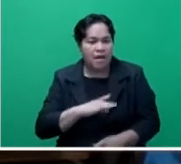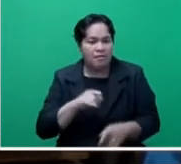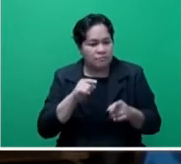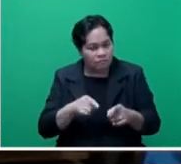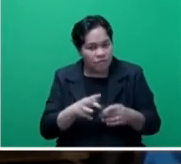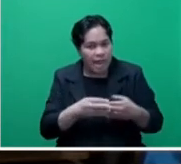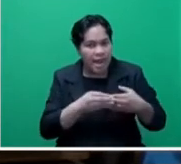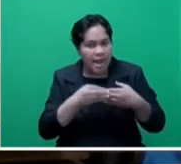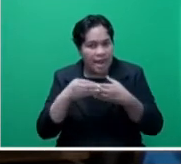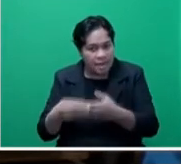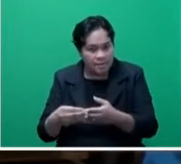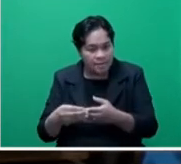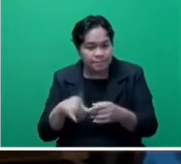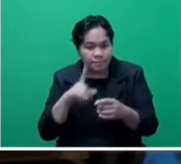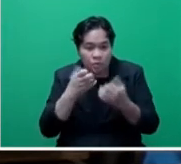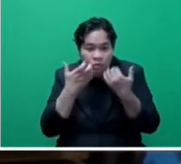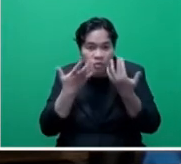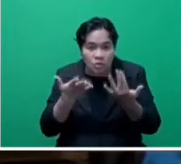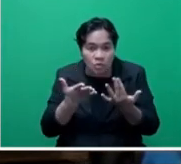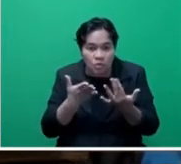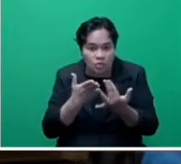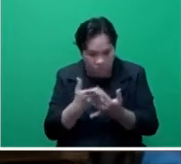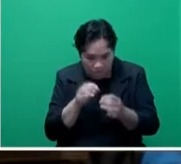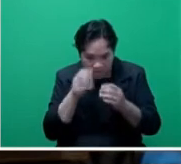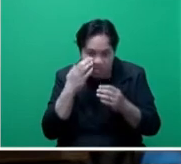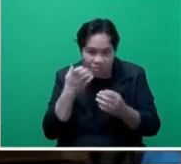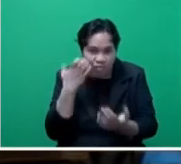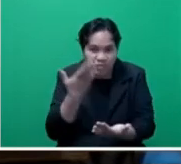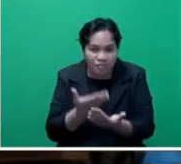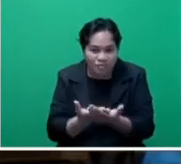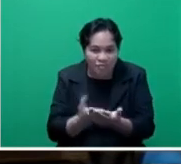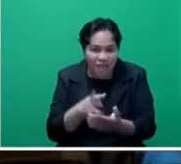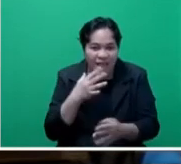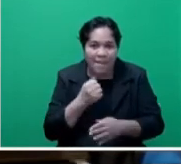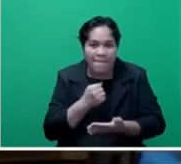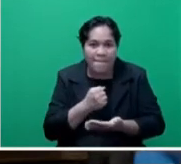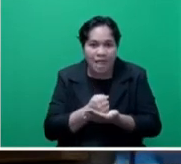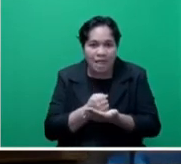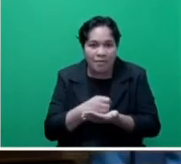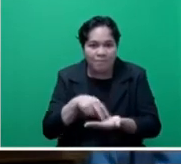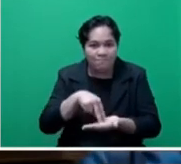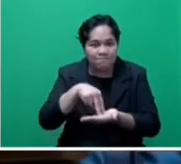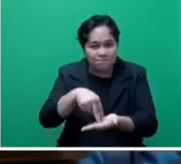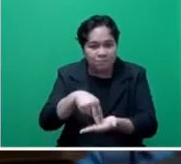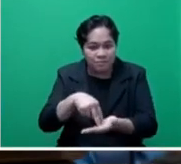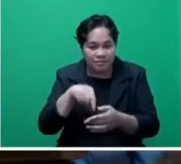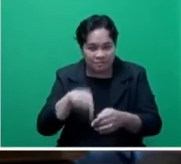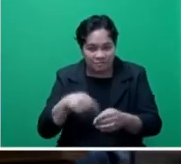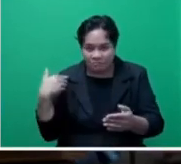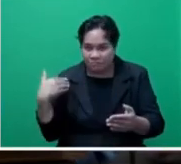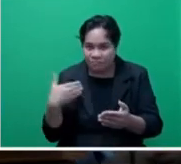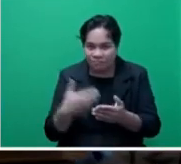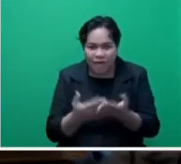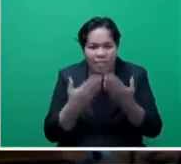leadership, which has manifested into the country's stability over the years. Thank you, sir, for being a true leader who